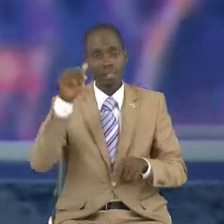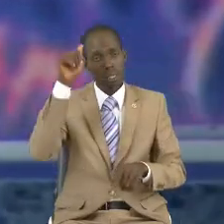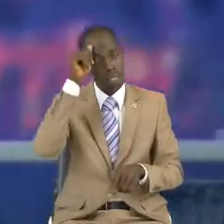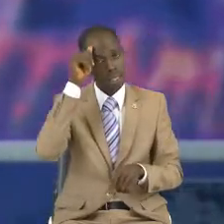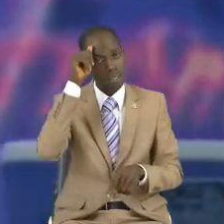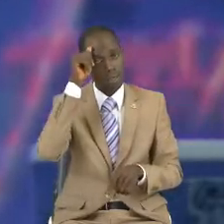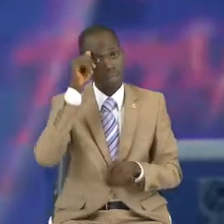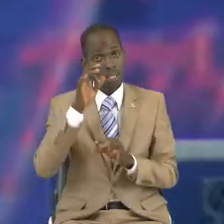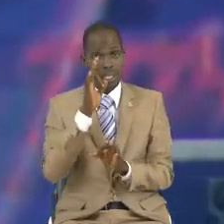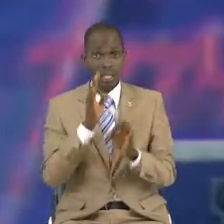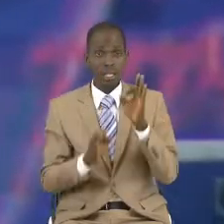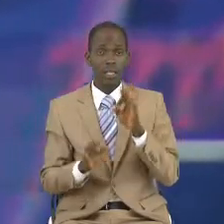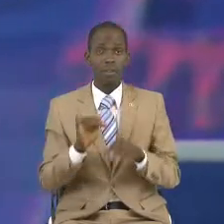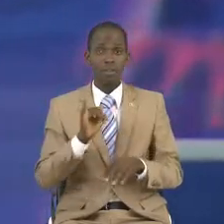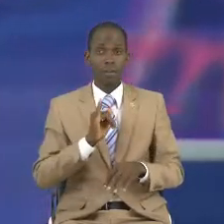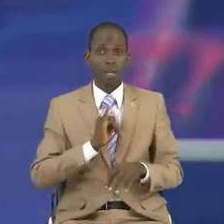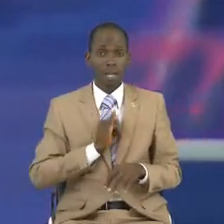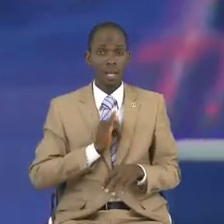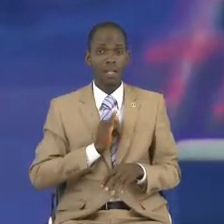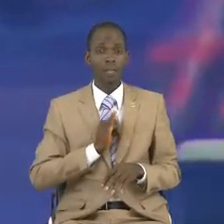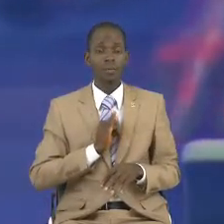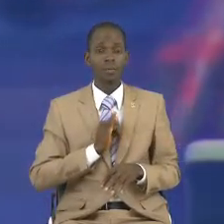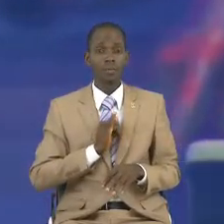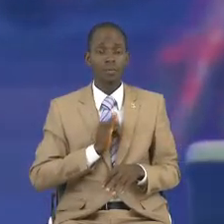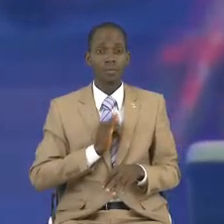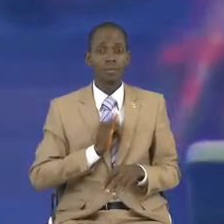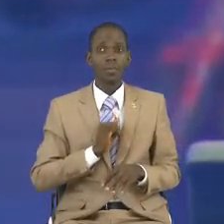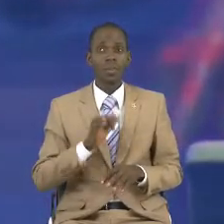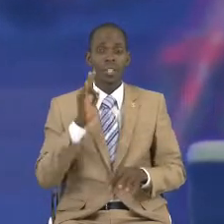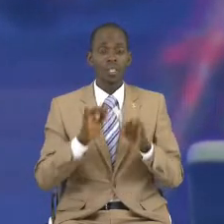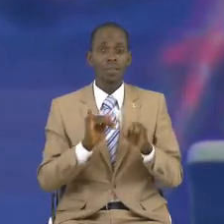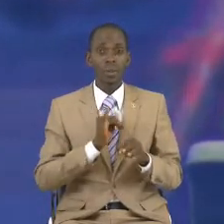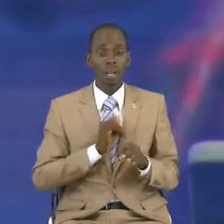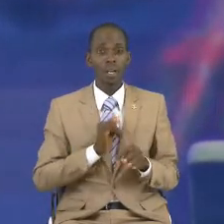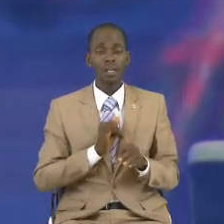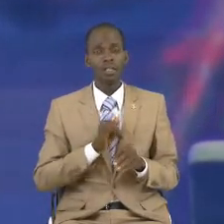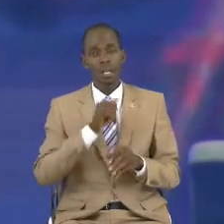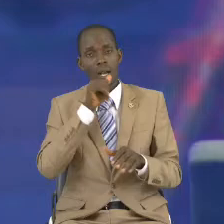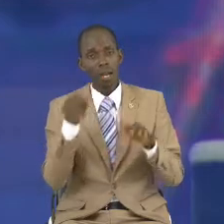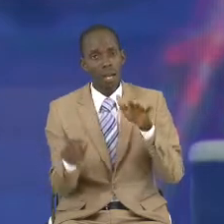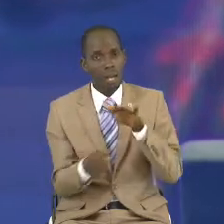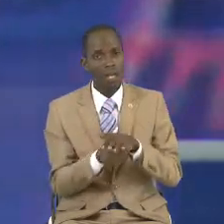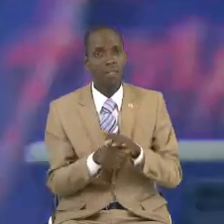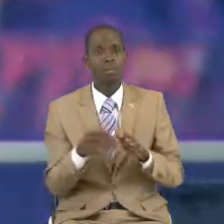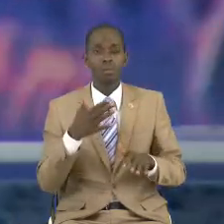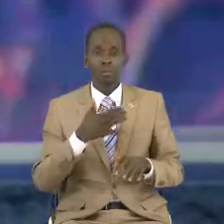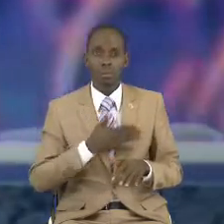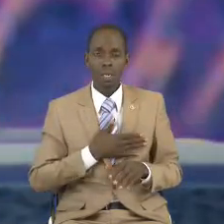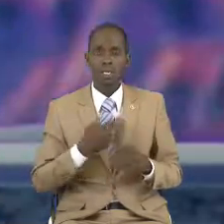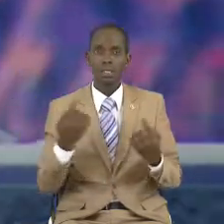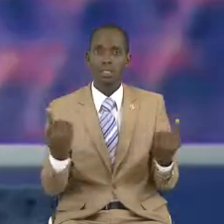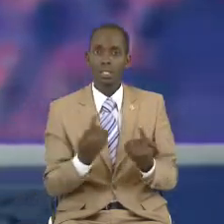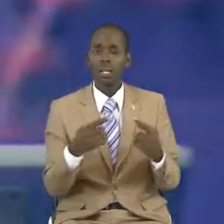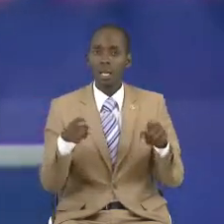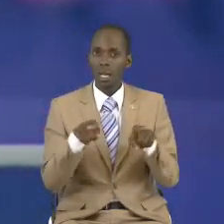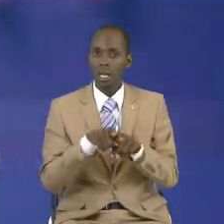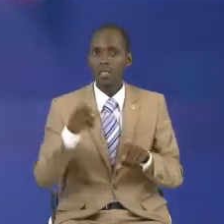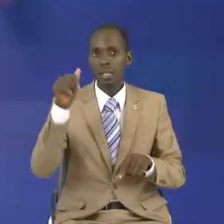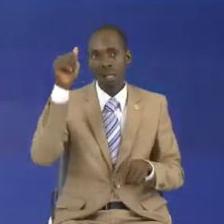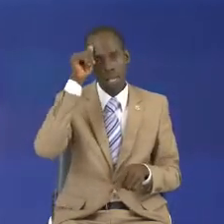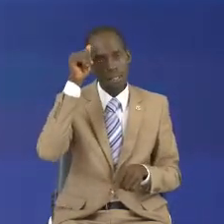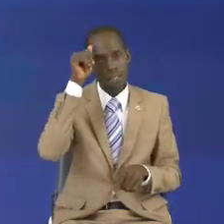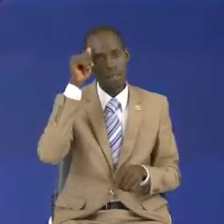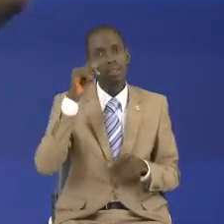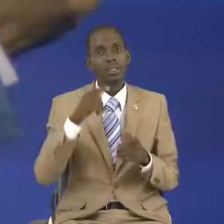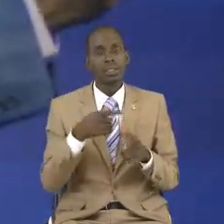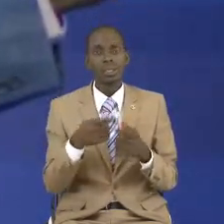i covered my transgressions as adam transgression has come